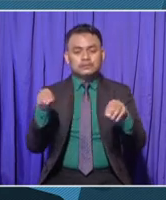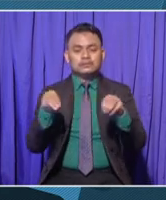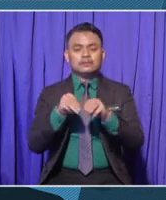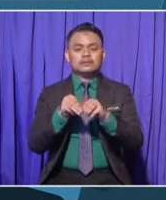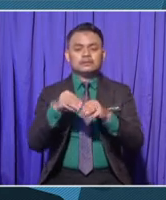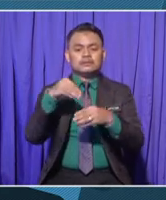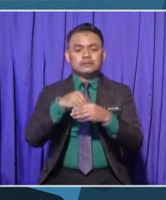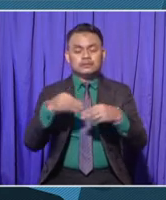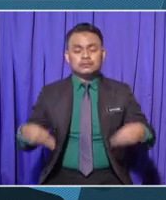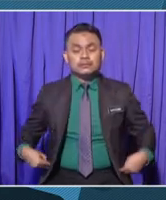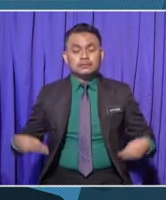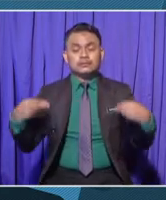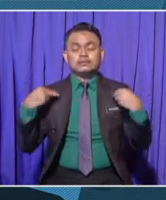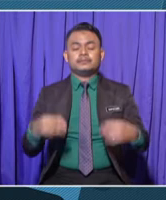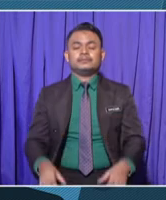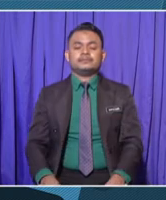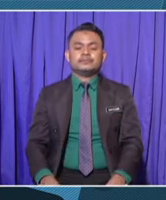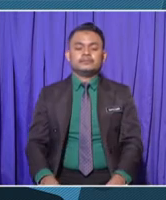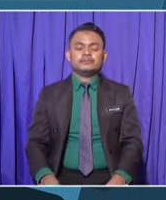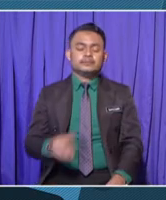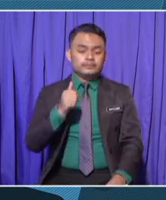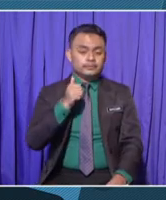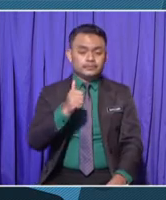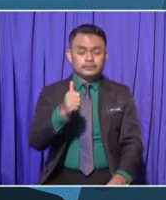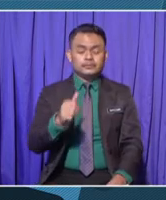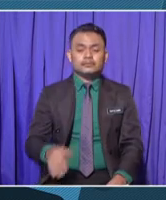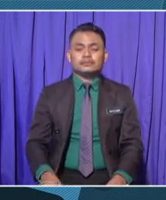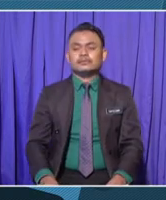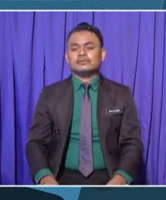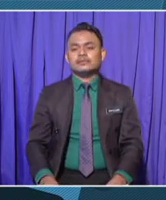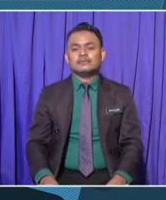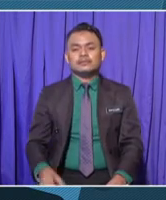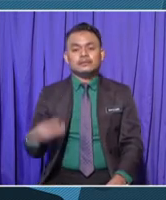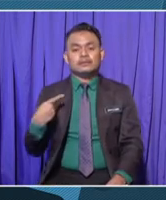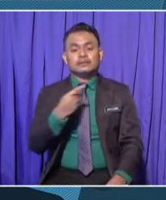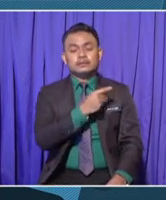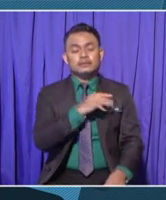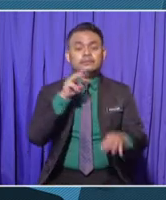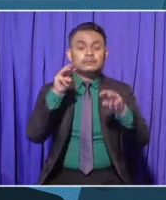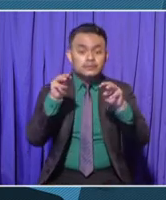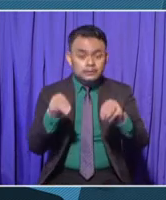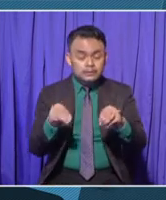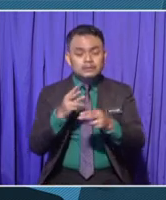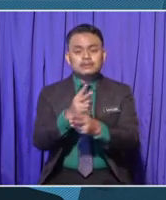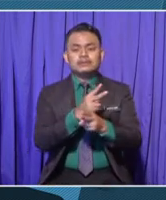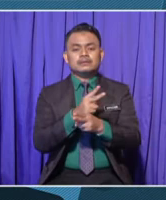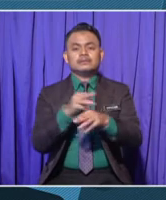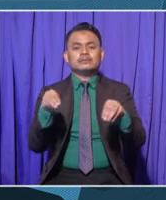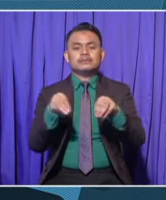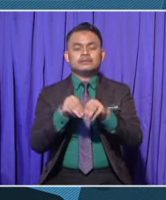Yes, that's right. We have to take good care of it as best we can,